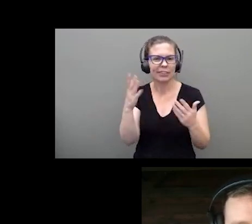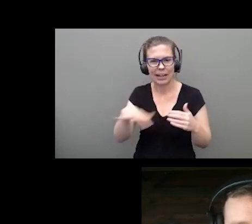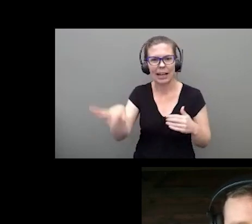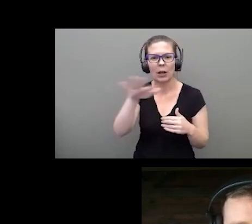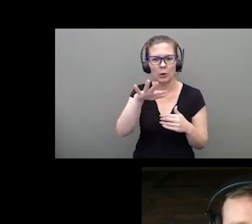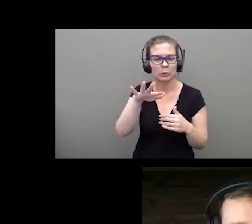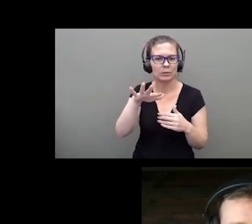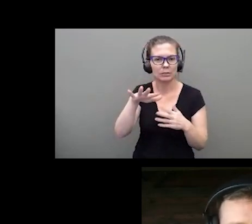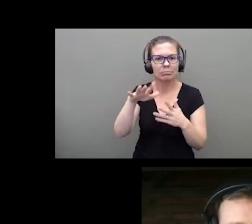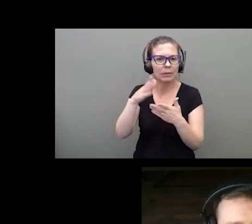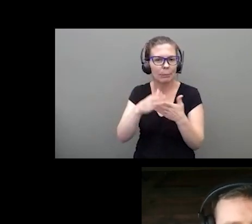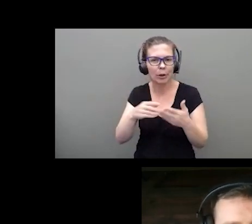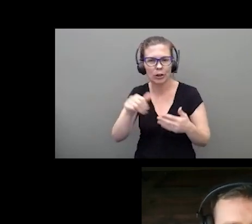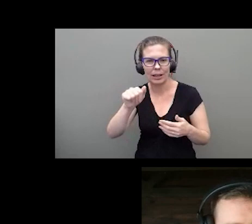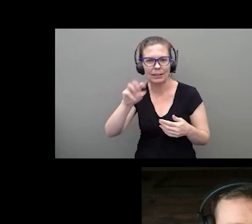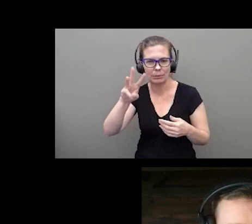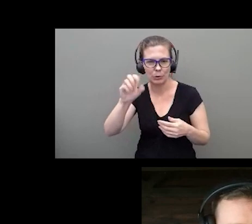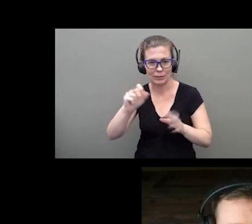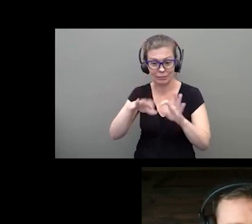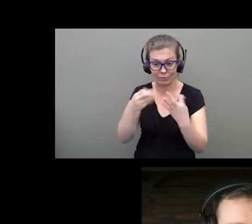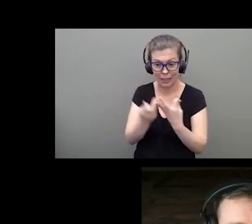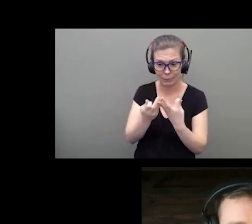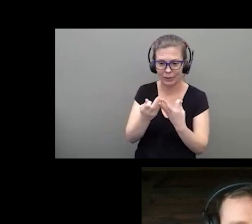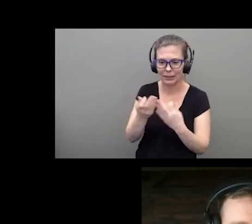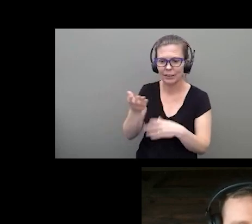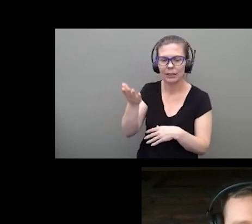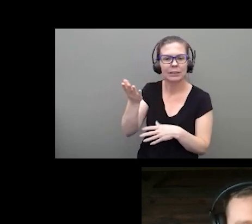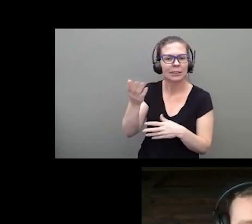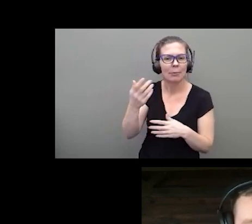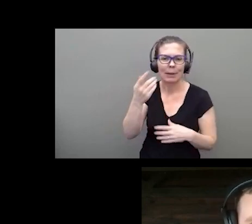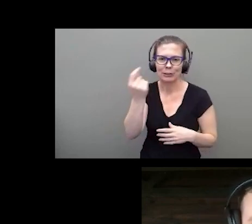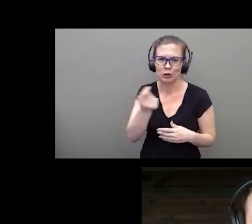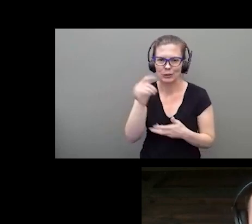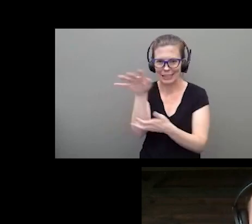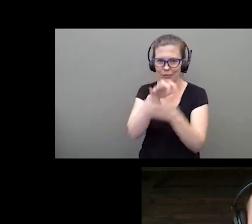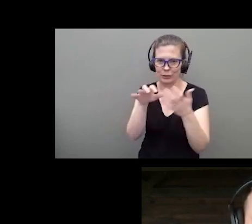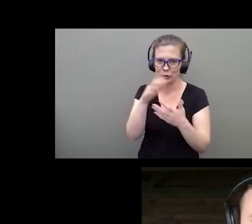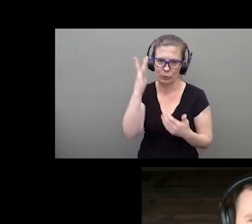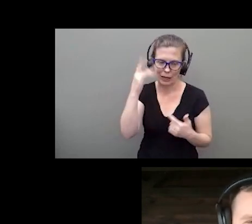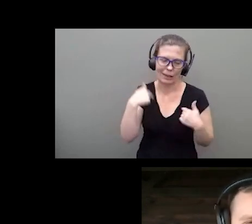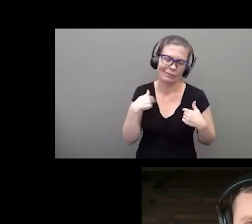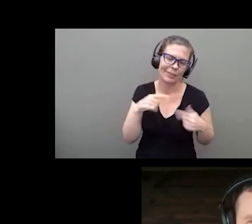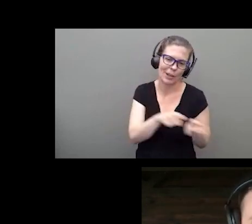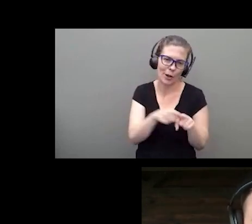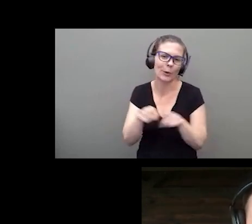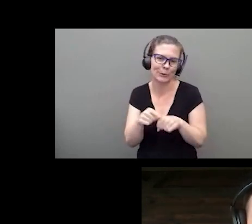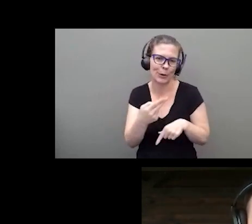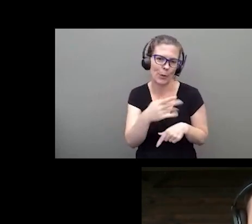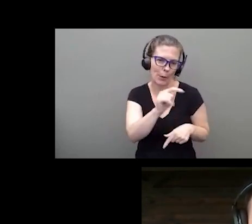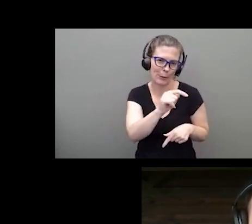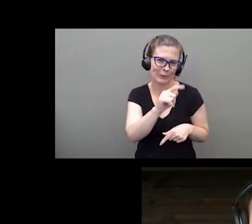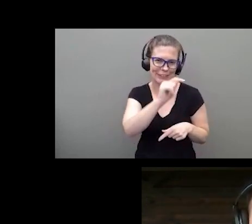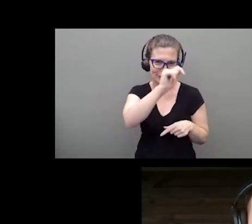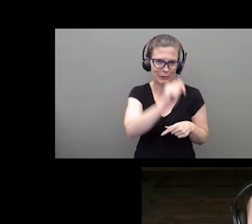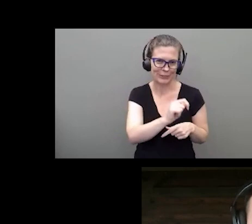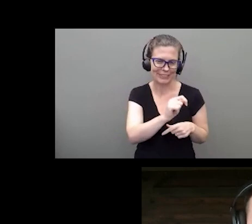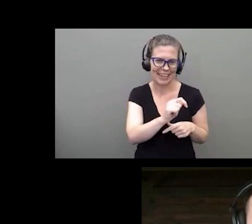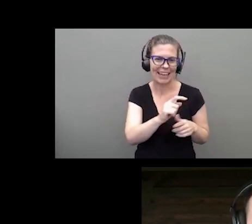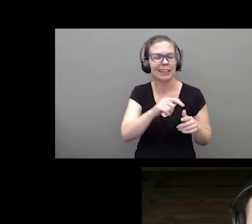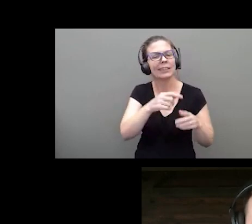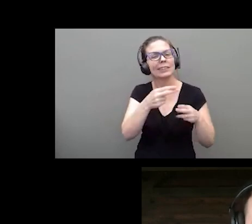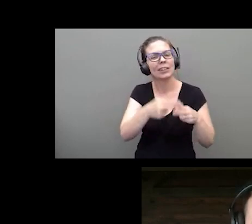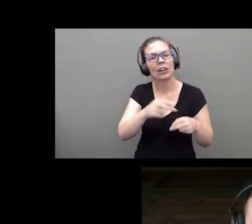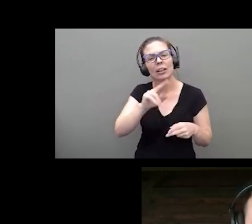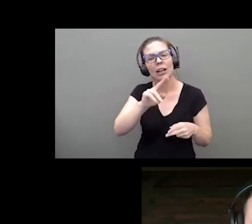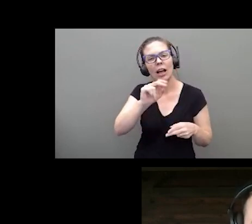the part of the AWS family, and, you know, that my Tuesday confusion is normally I also happen to host a Tuesday show under the hood with